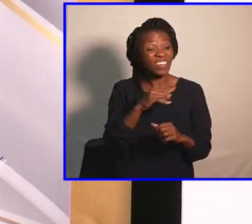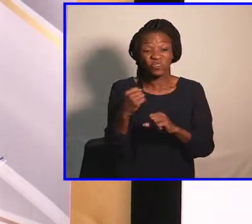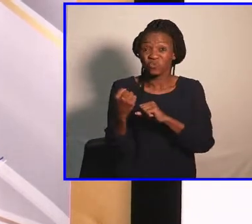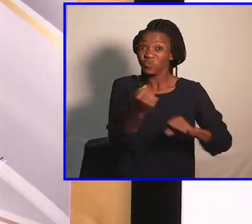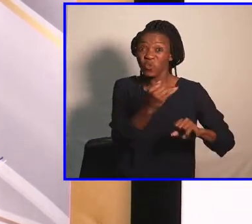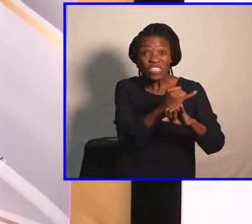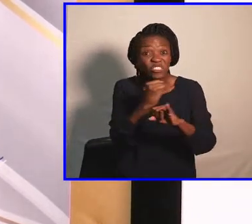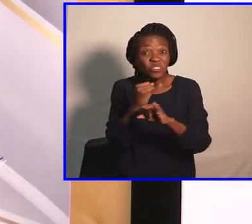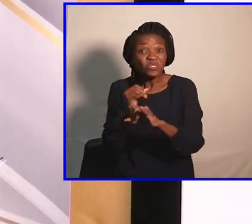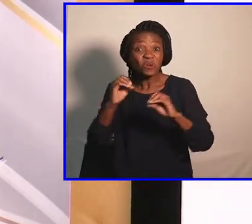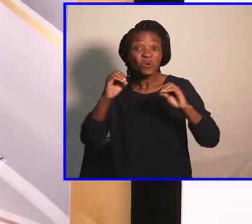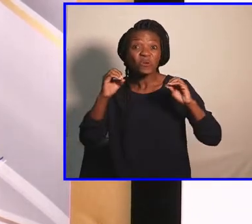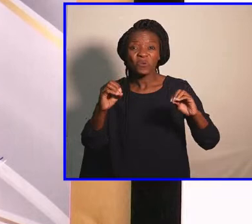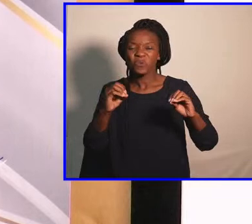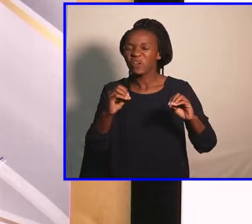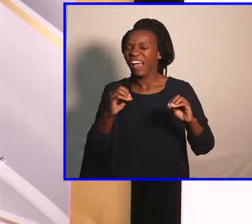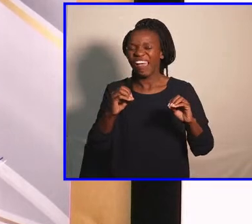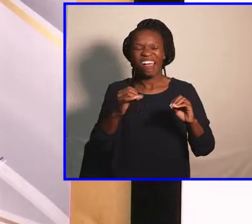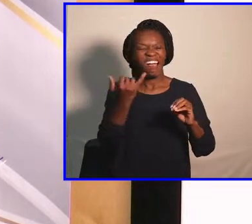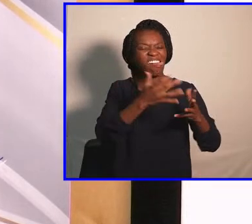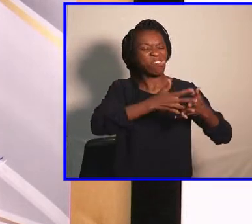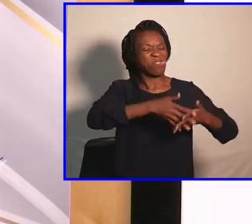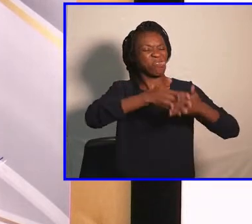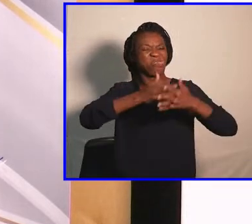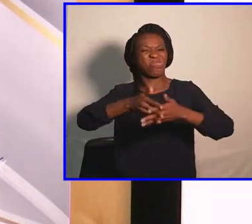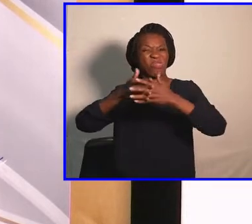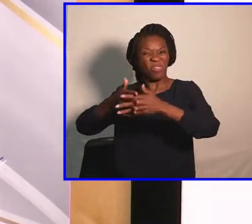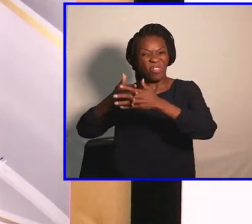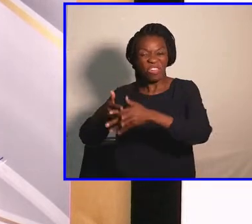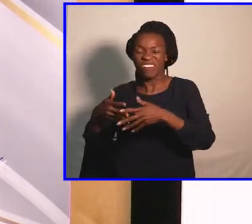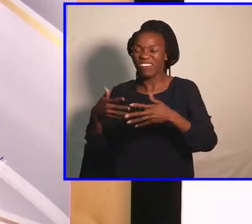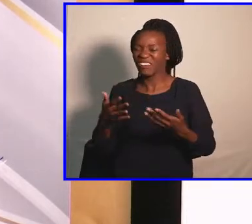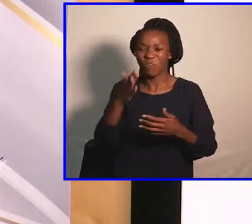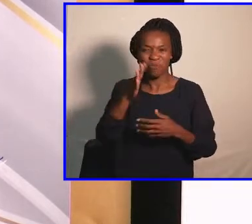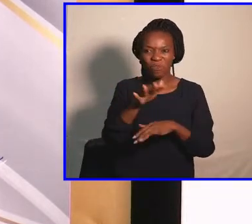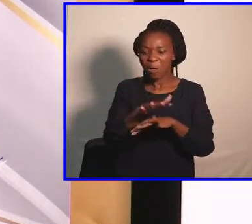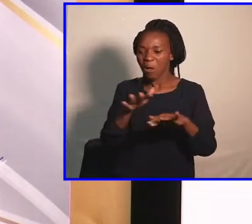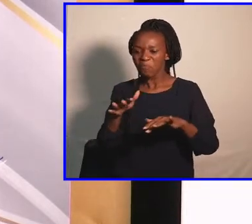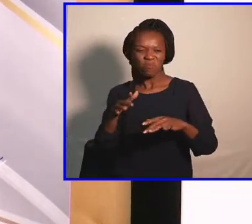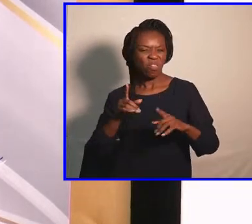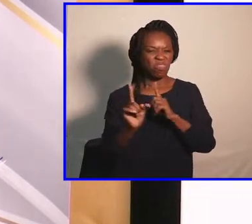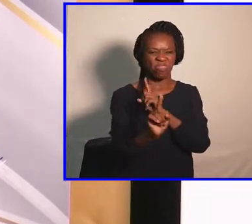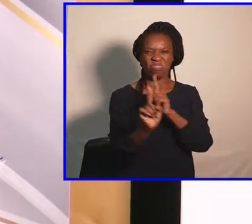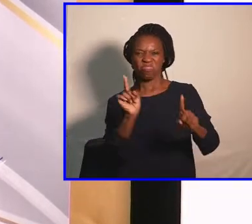law of the jungle, the survival of the fittest.